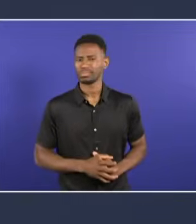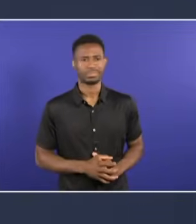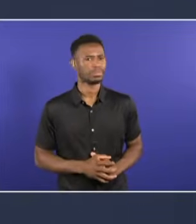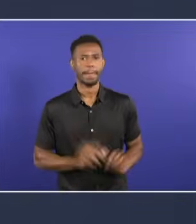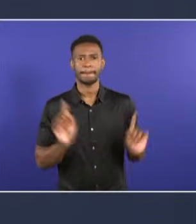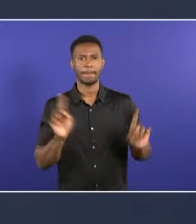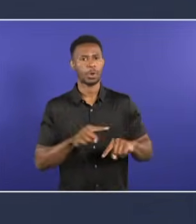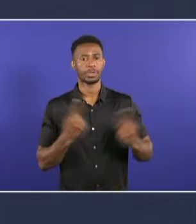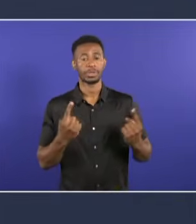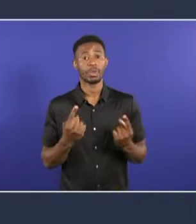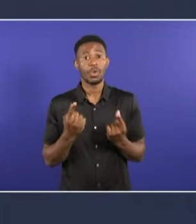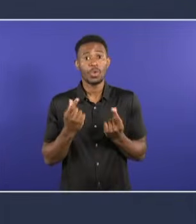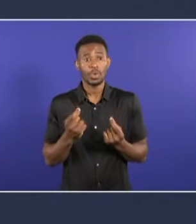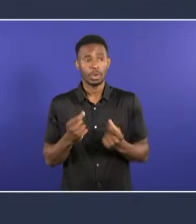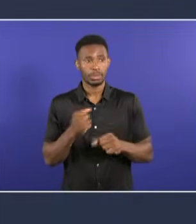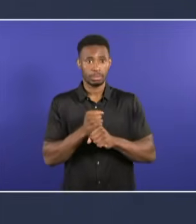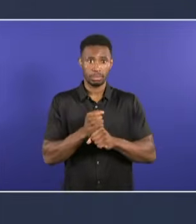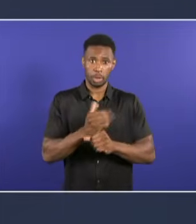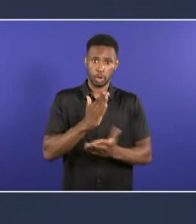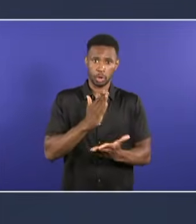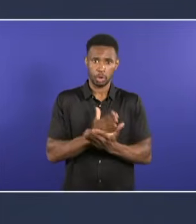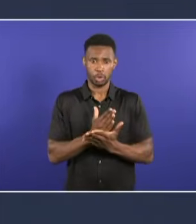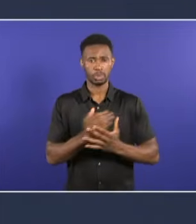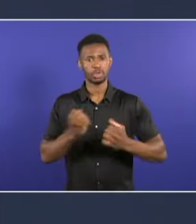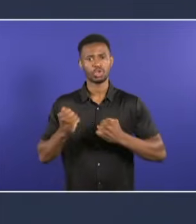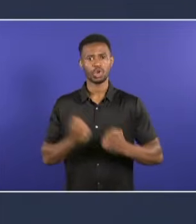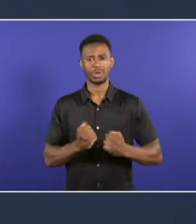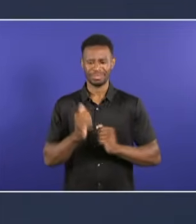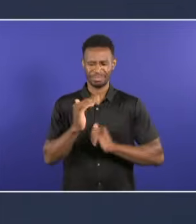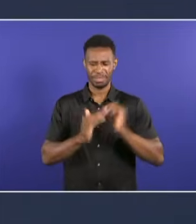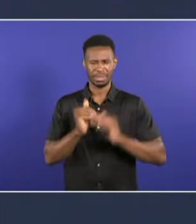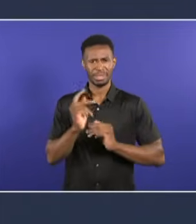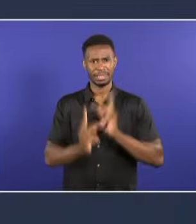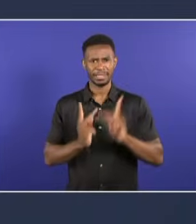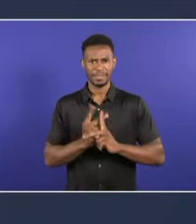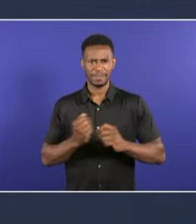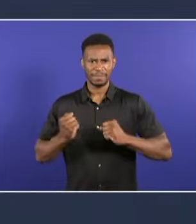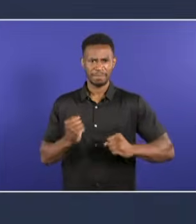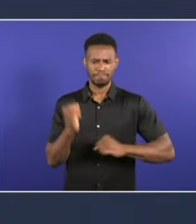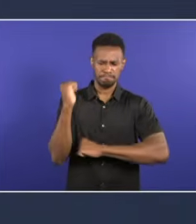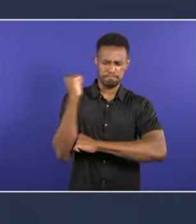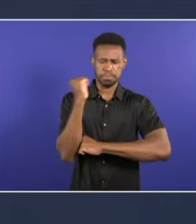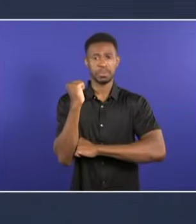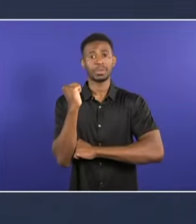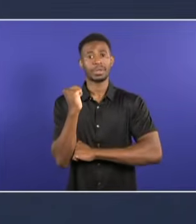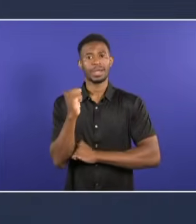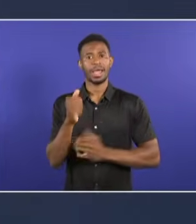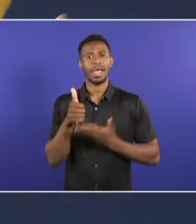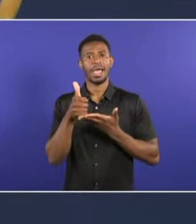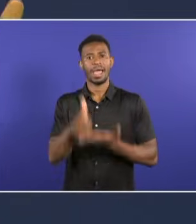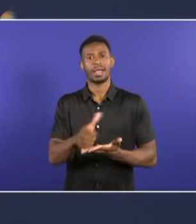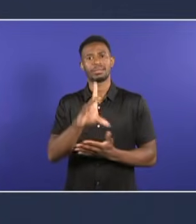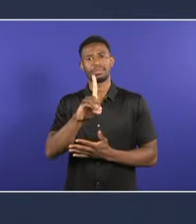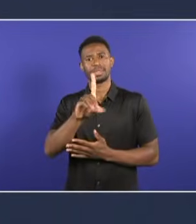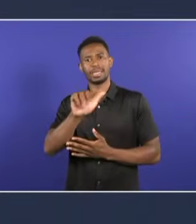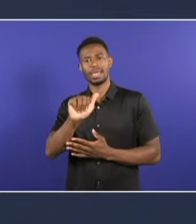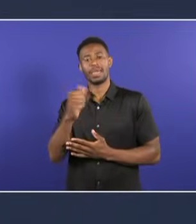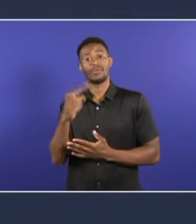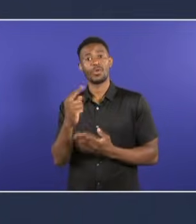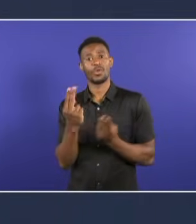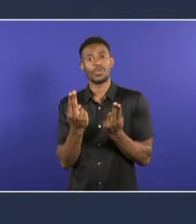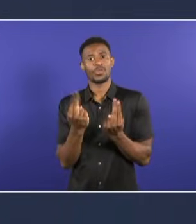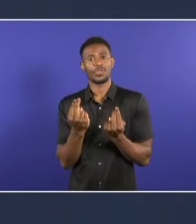of our party. He strengthened our leadership. And he prepared the DA for a new era in South African politics, the era of